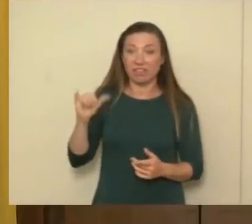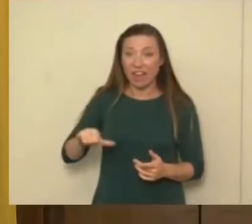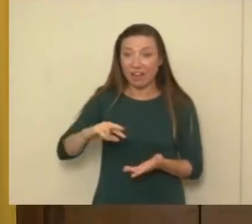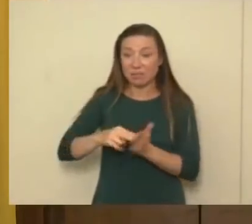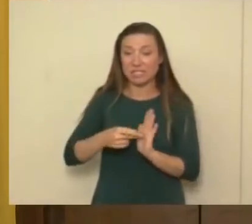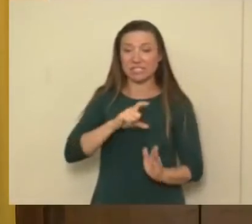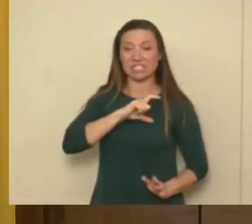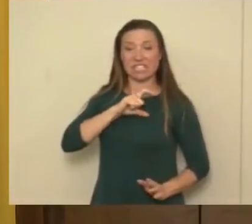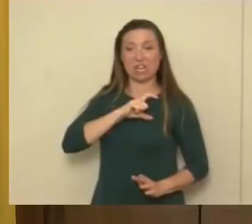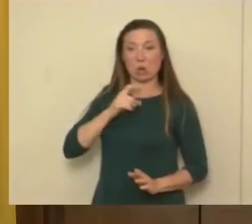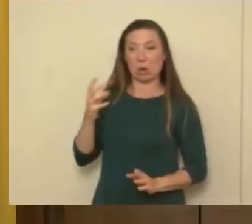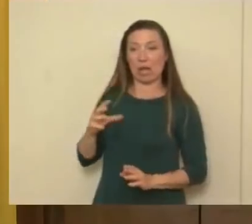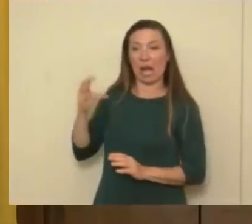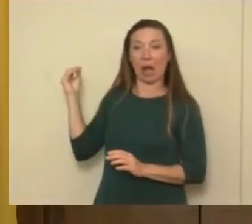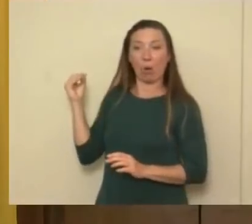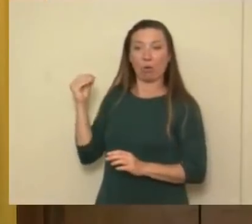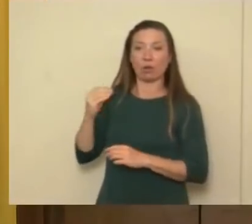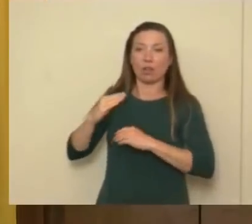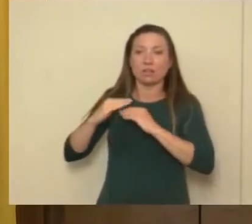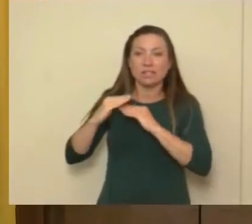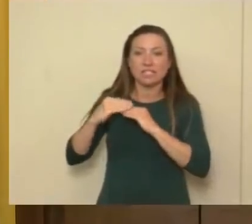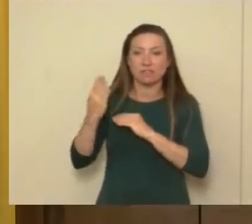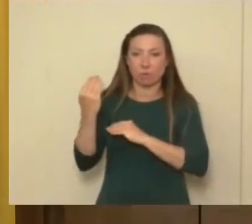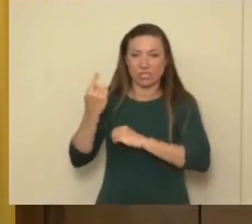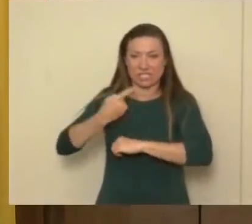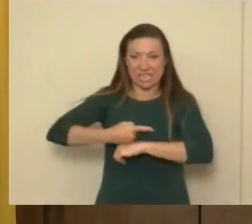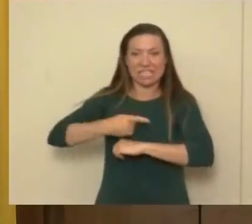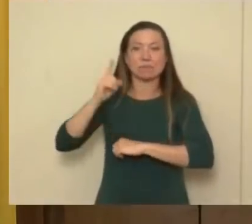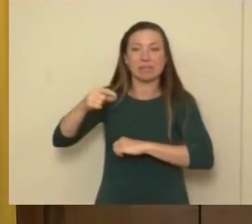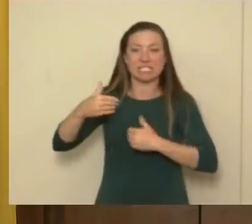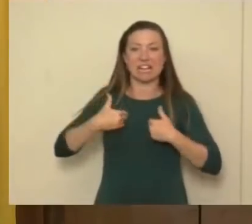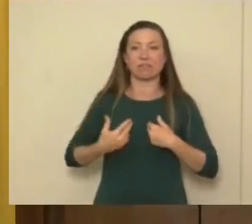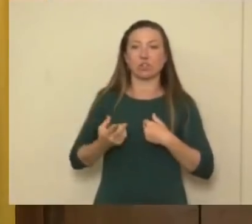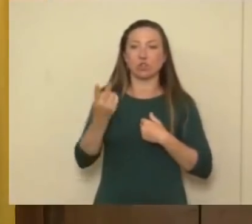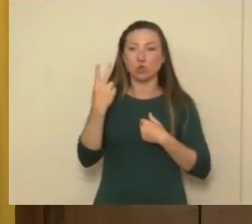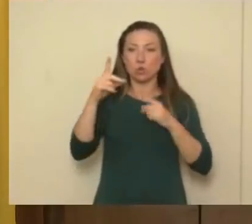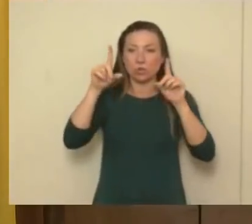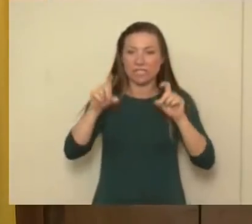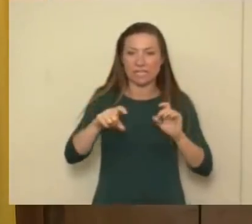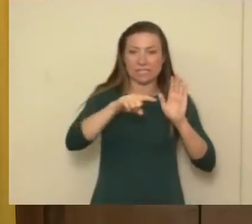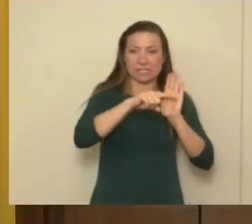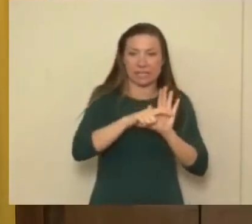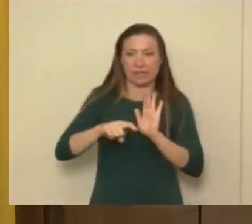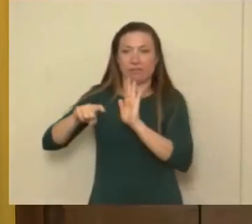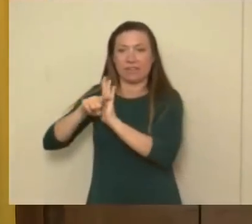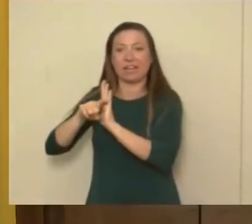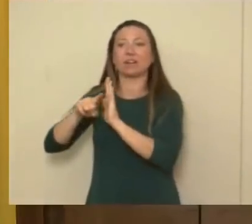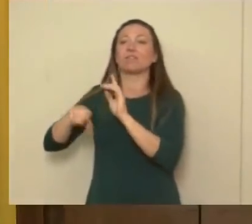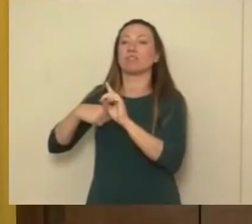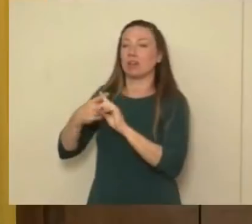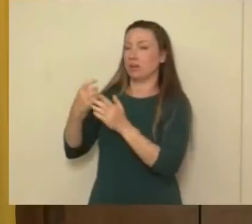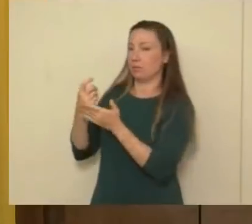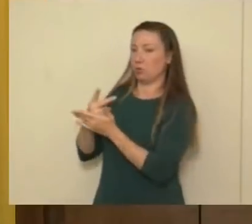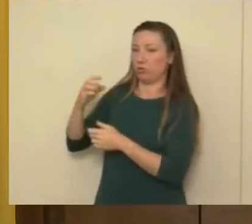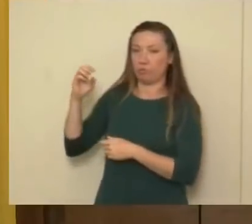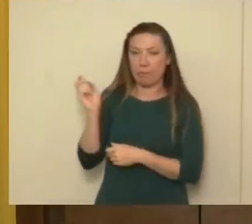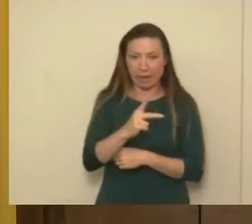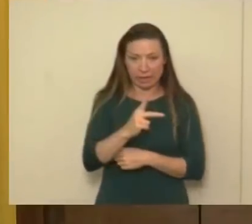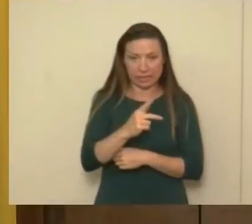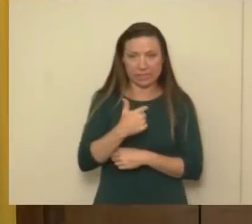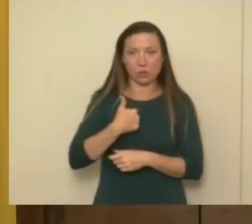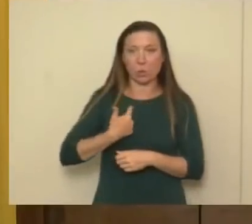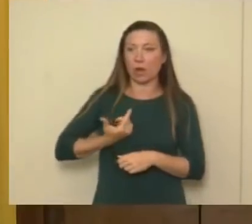have 2 negative tests. You can't go back to work. Really making sure, and I'm going to work with the federal government to meet those